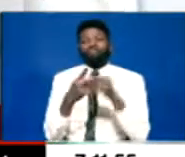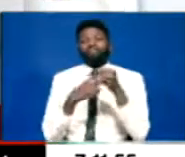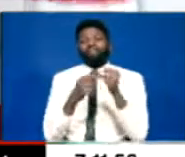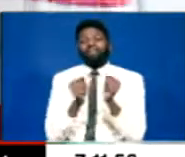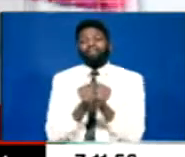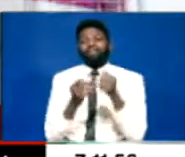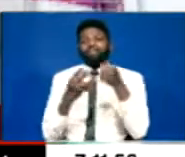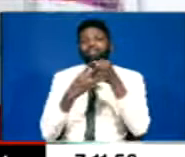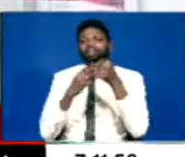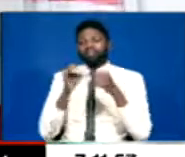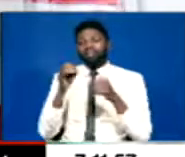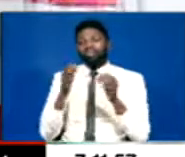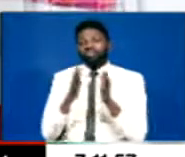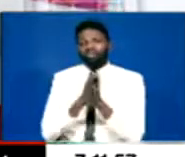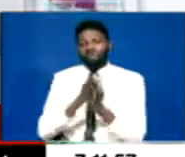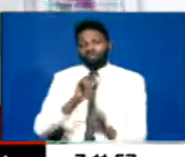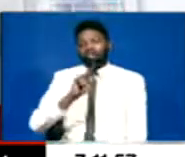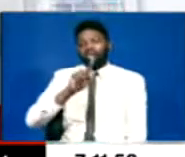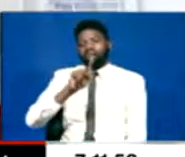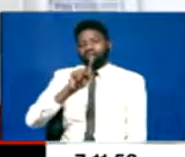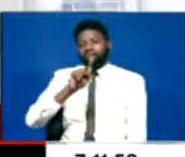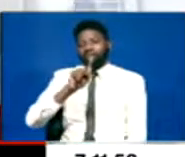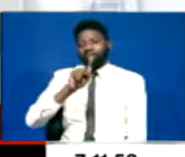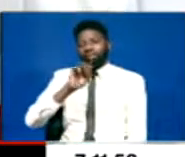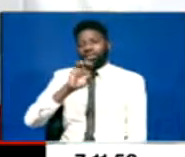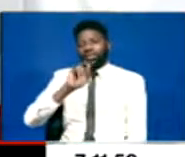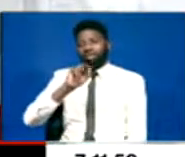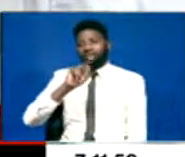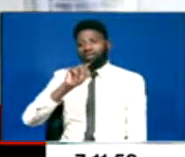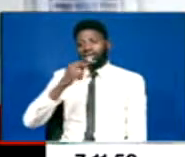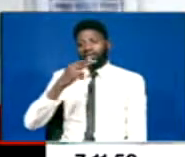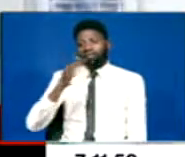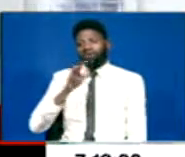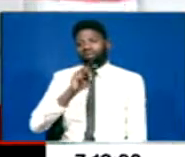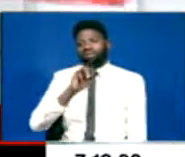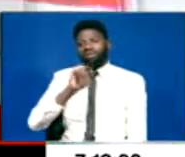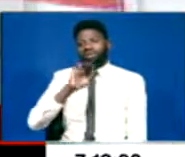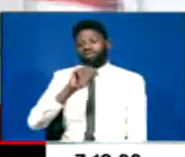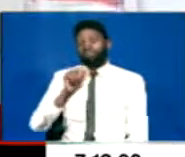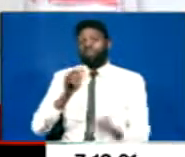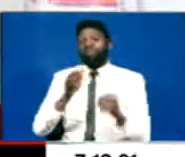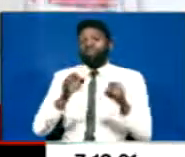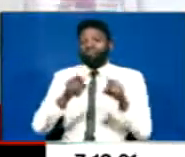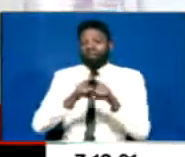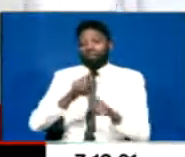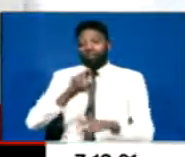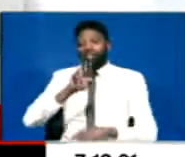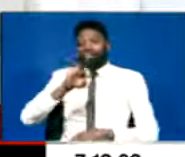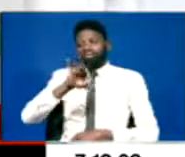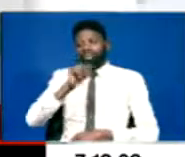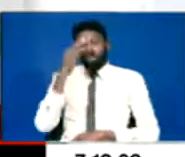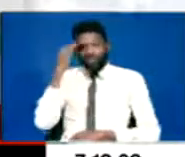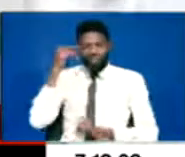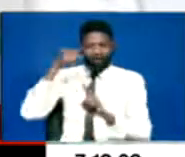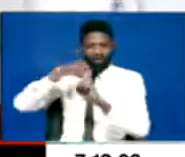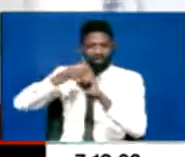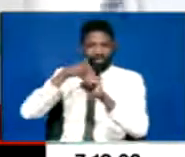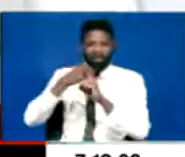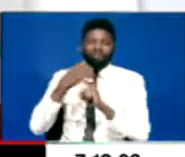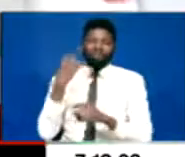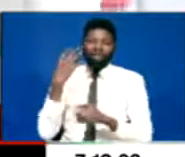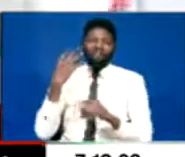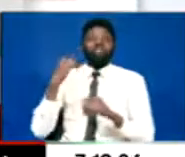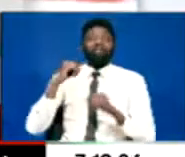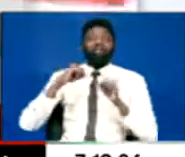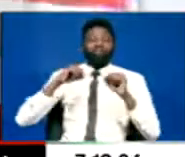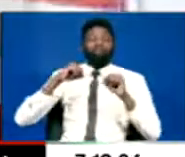and Charles Rubie, for calling for the return of multi-party politics. In 1992, he was elected